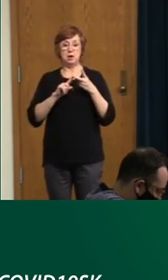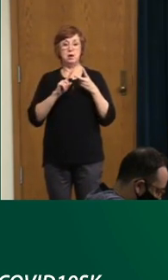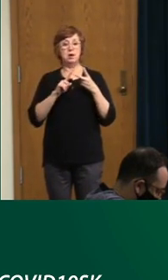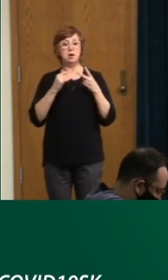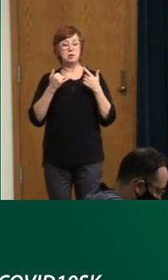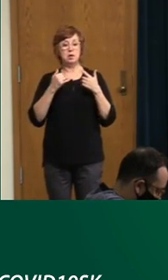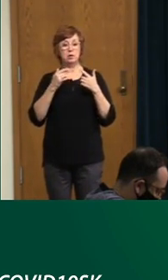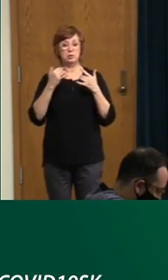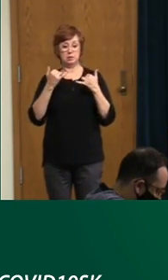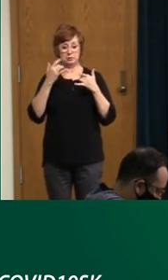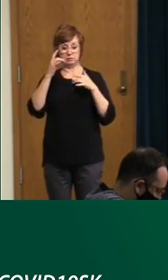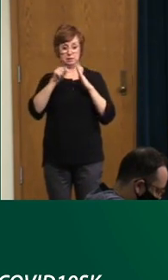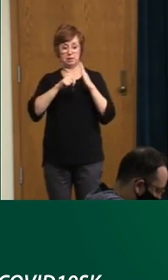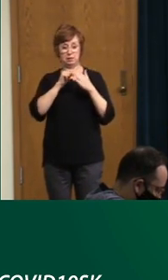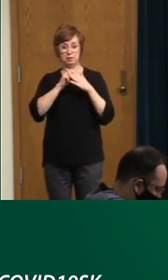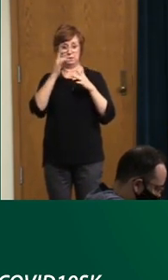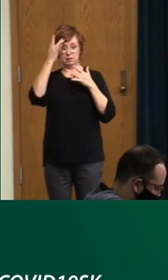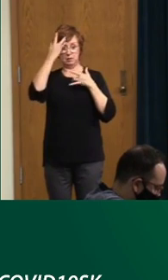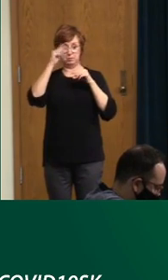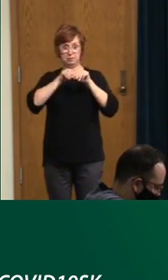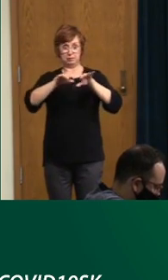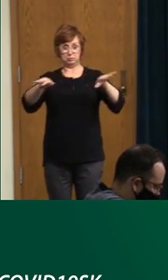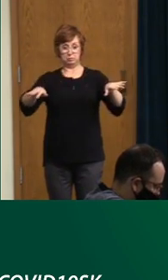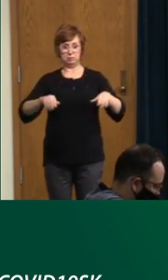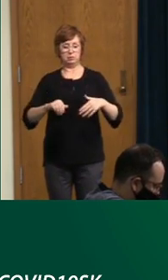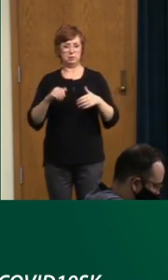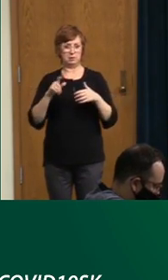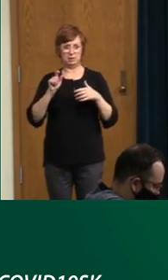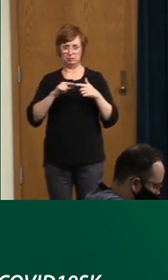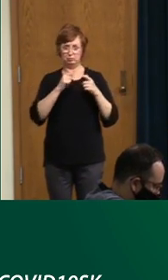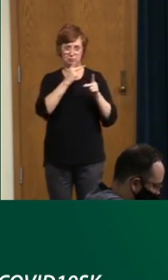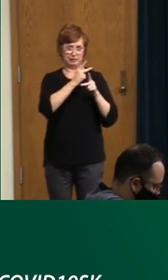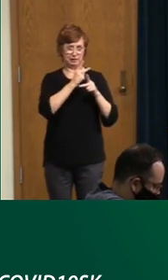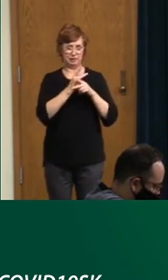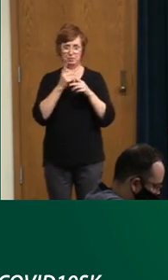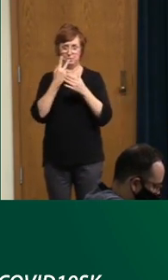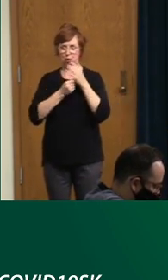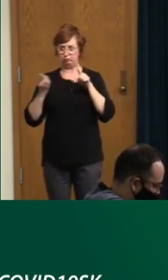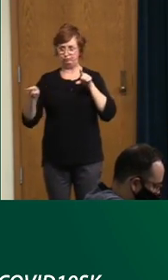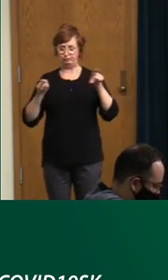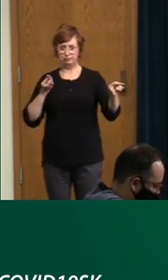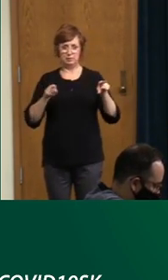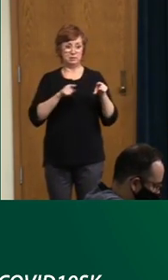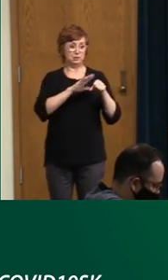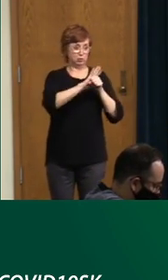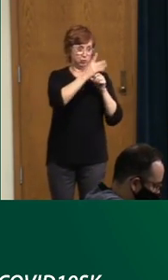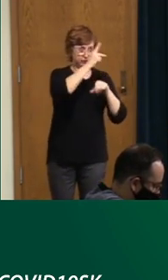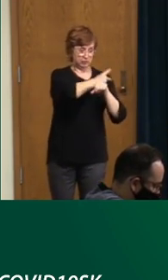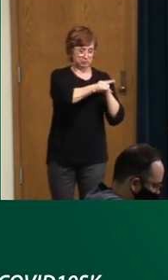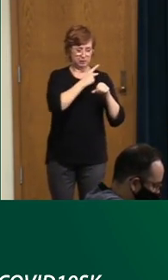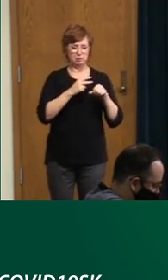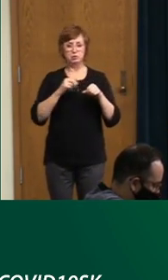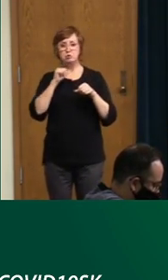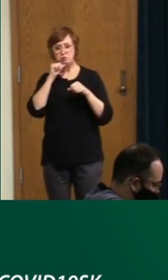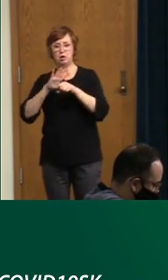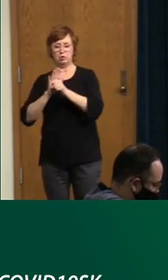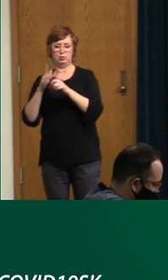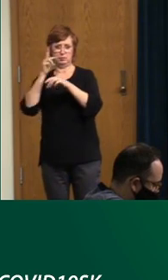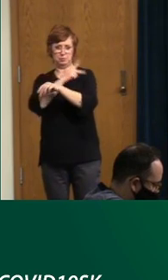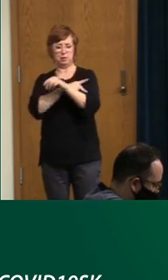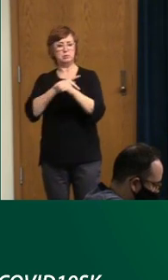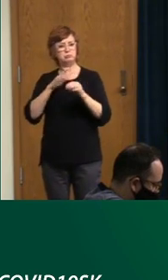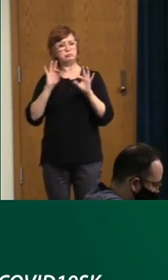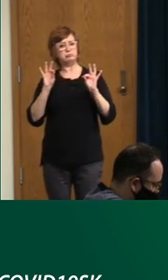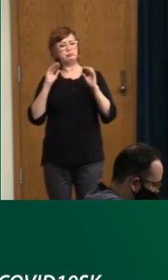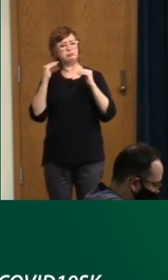the pandemic, there's that dual responsibility where we're taking care of both COVID and non-COVID patients, which is where we want to be, and we